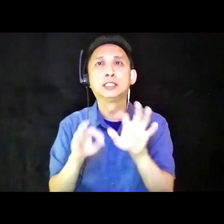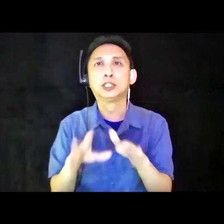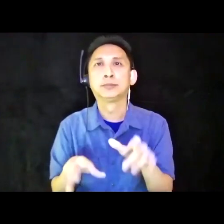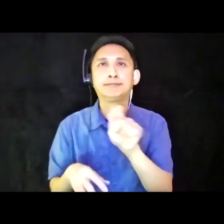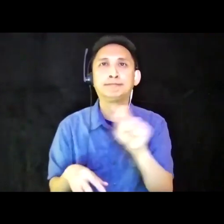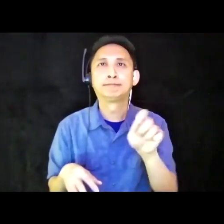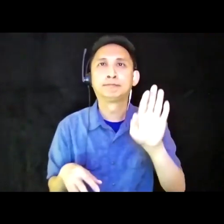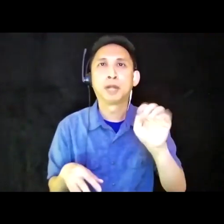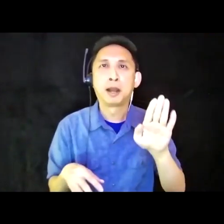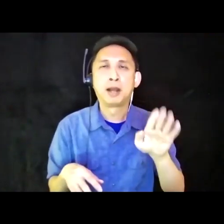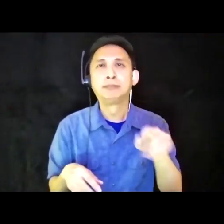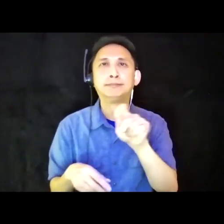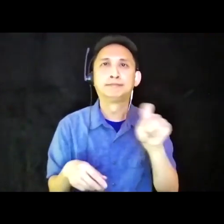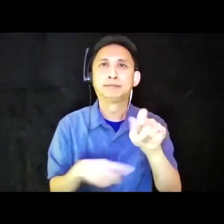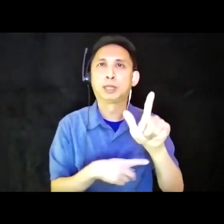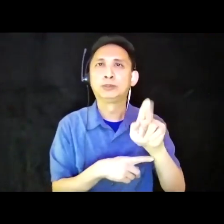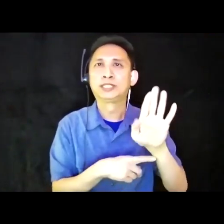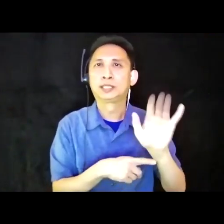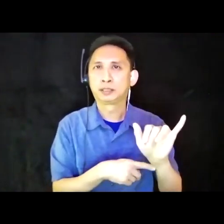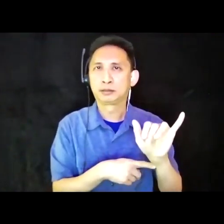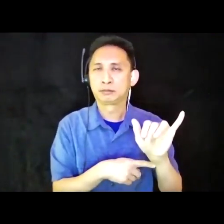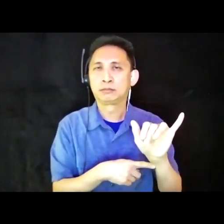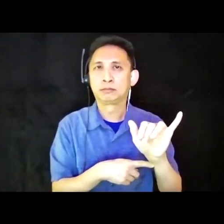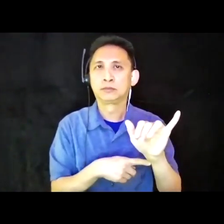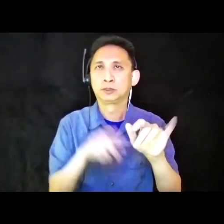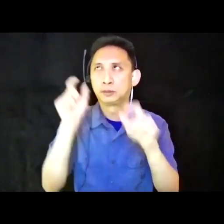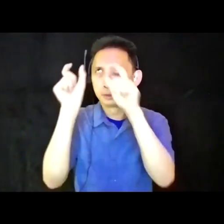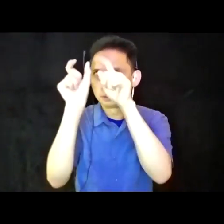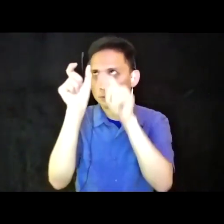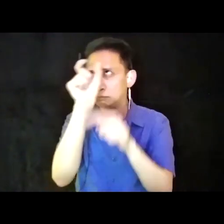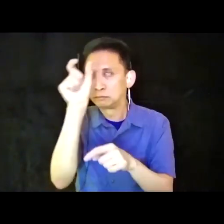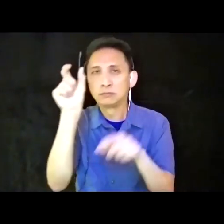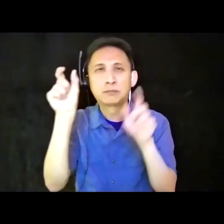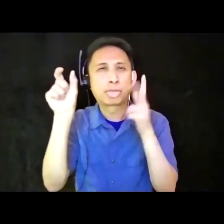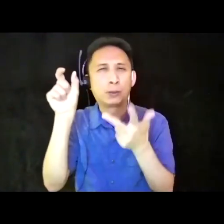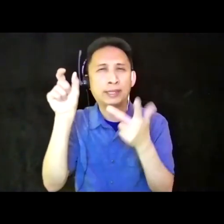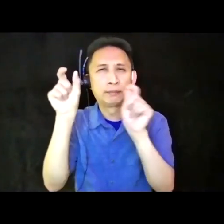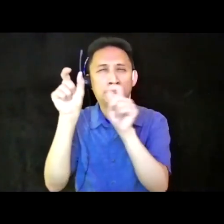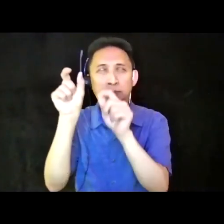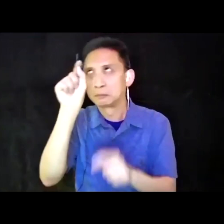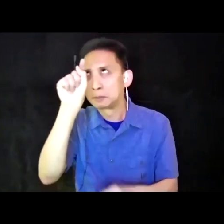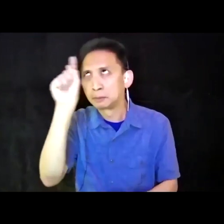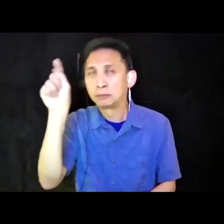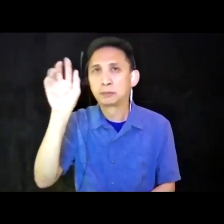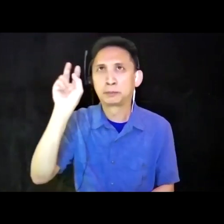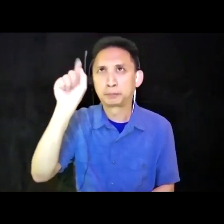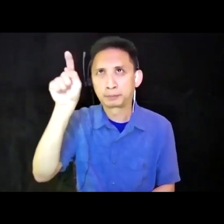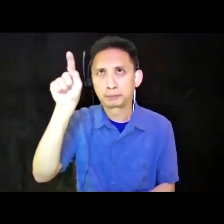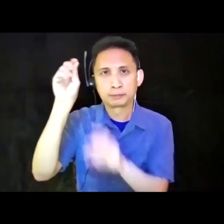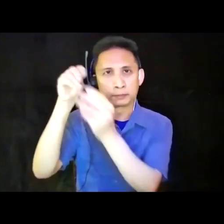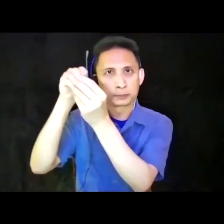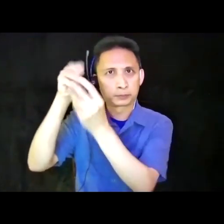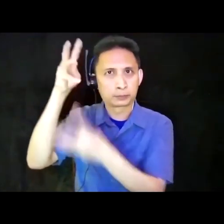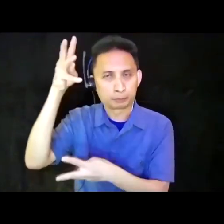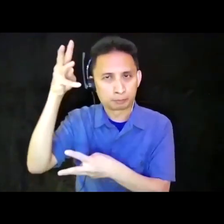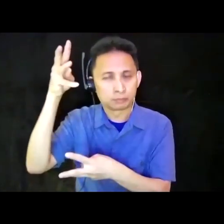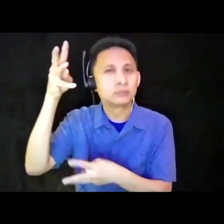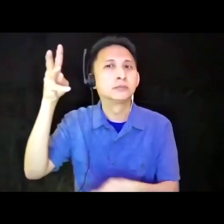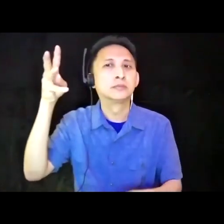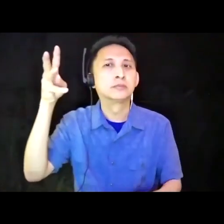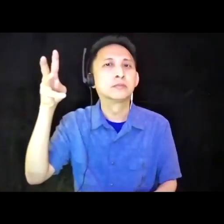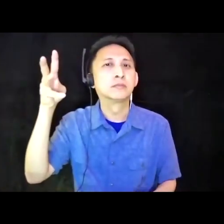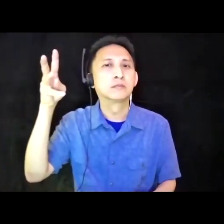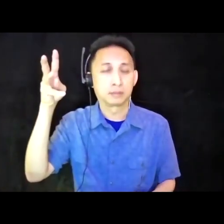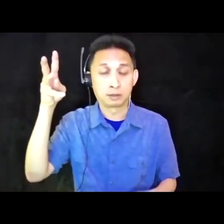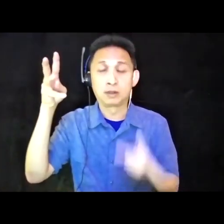or -Lucy. So you'll want to go onto their screen and you'll click on the three dots that appear on the upper